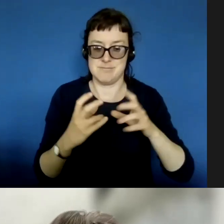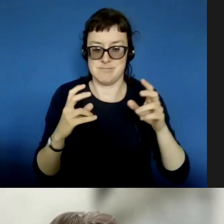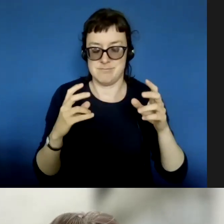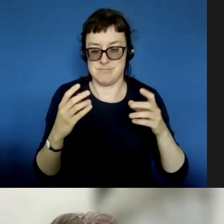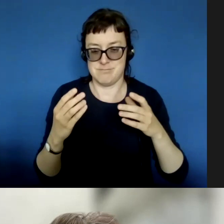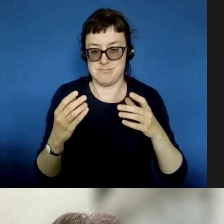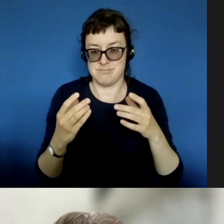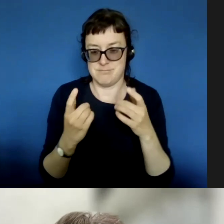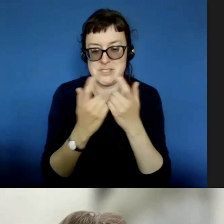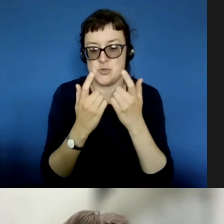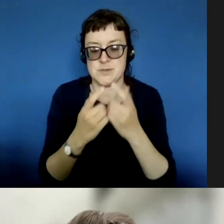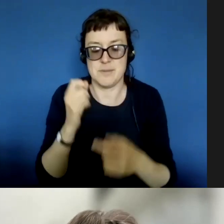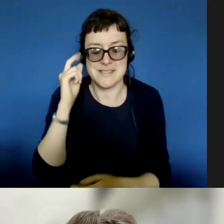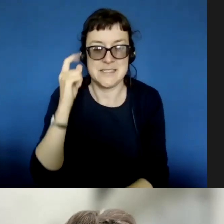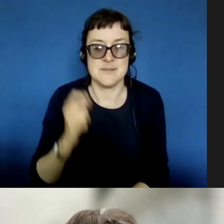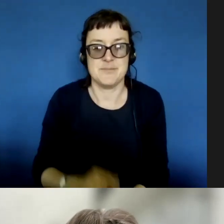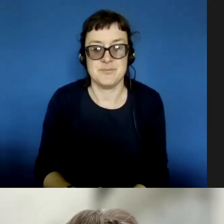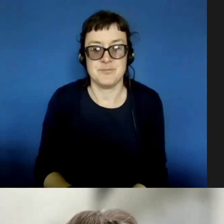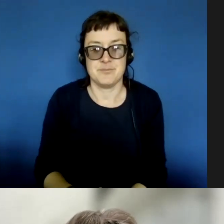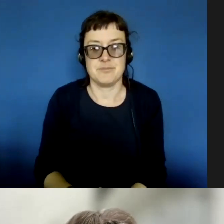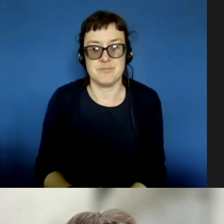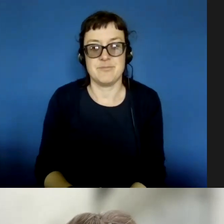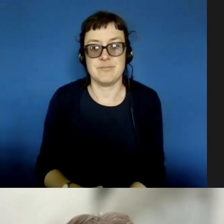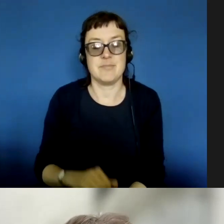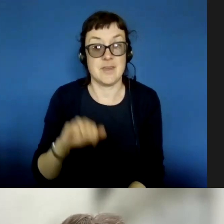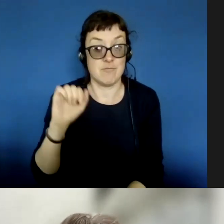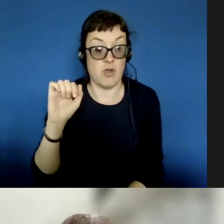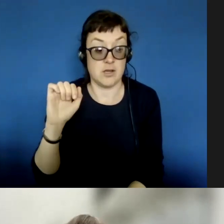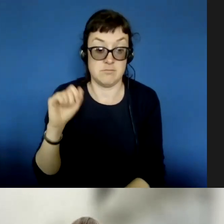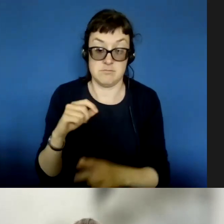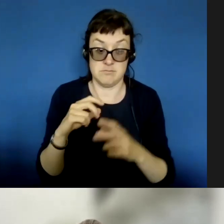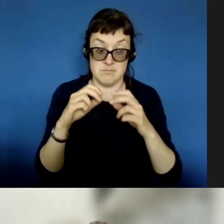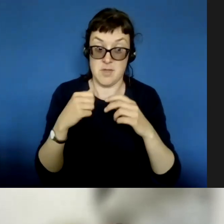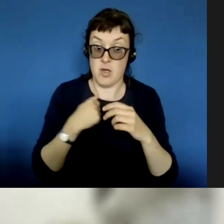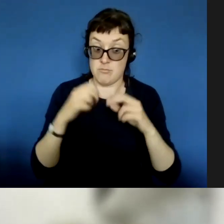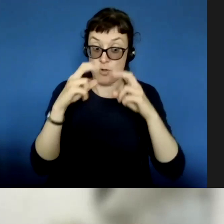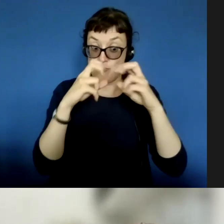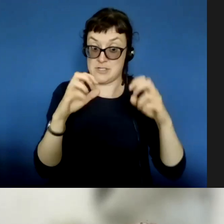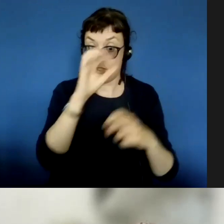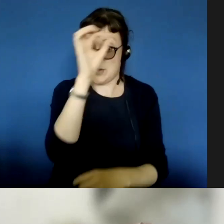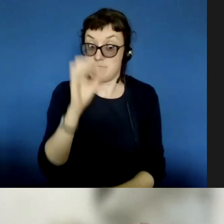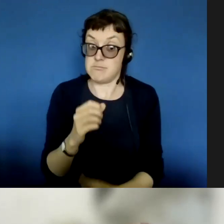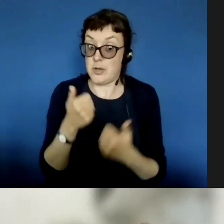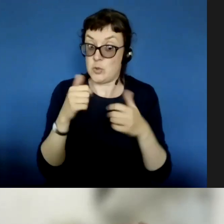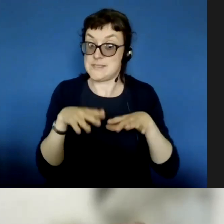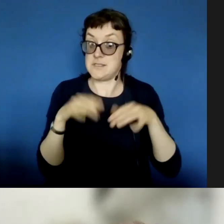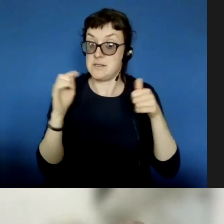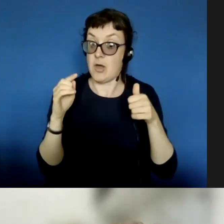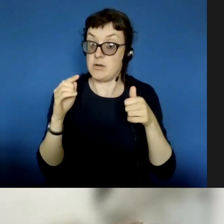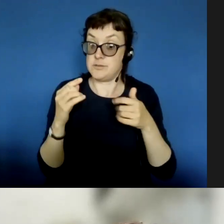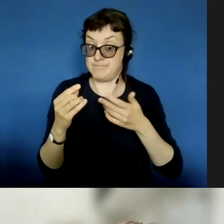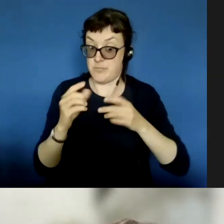mean, I think that the research questions that have been identified, yeah, they were really a good starting point. And I think